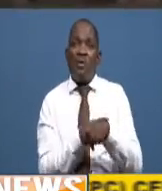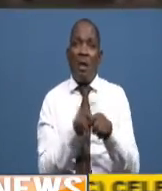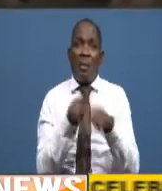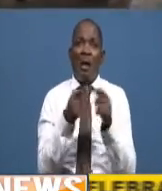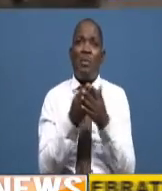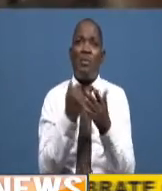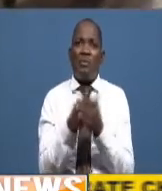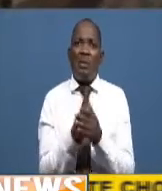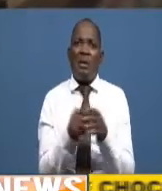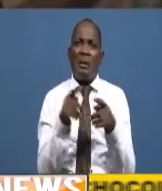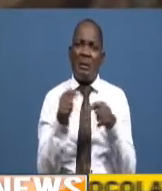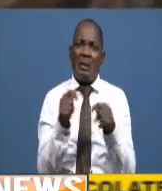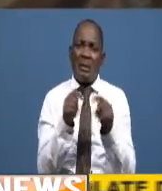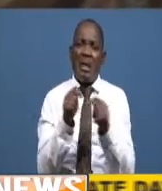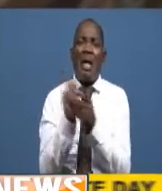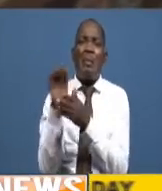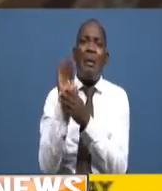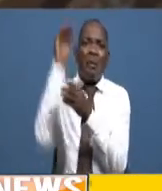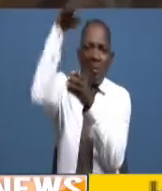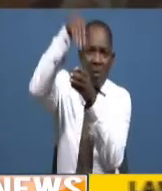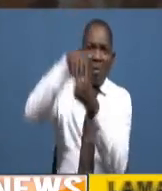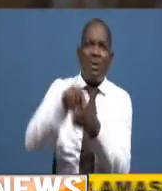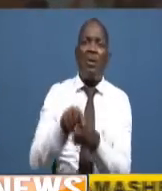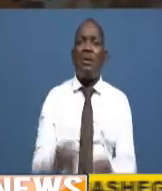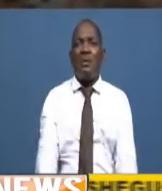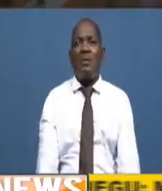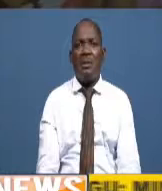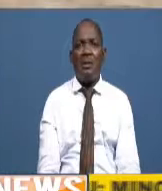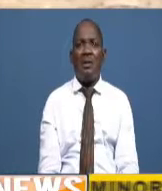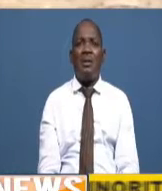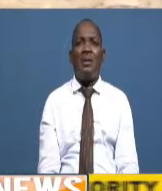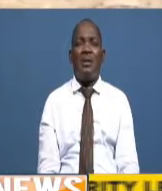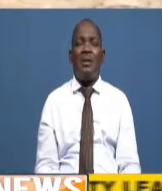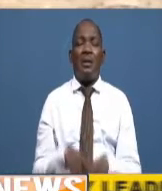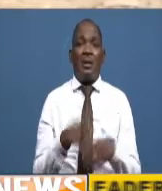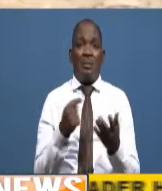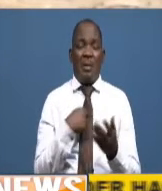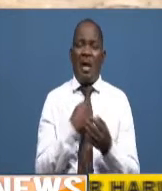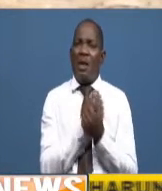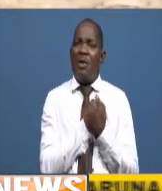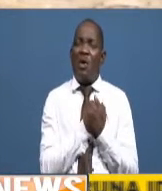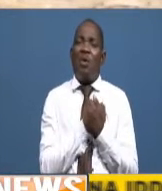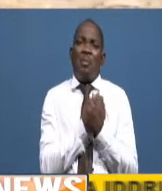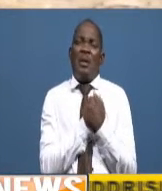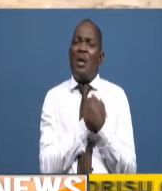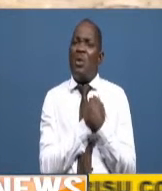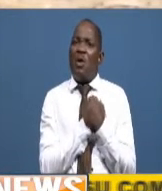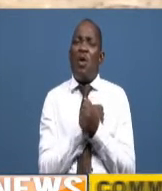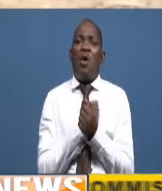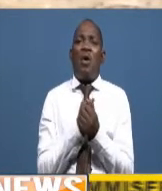have it, he resorted to basketball, bearing in mind his limitations. The love for basketball started when I